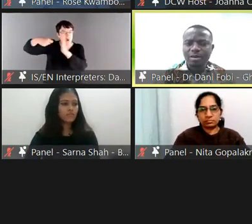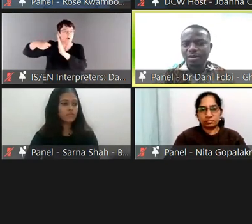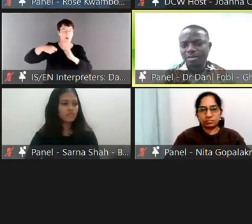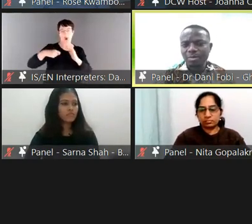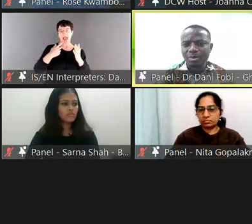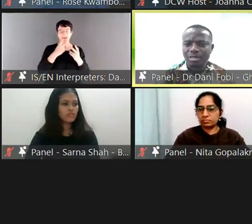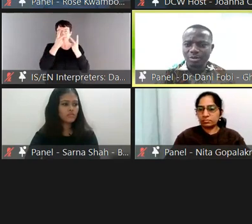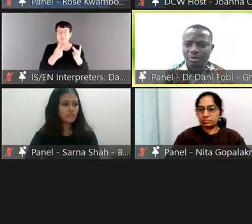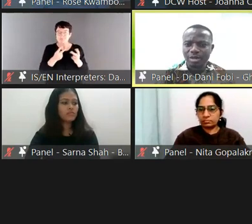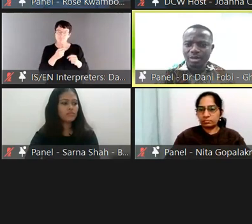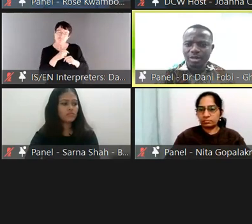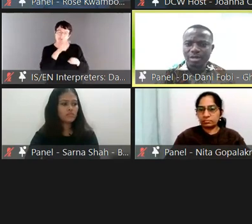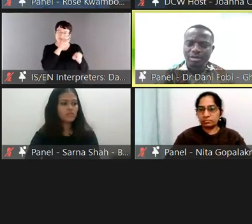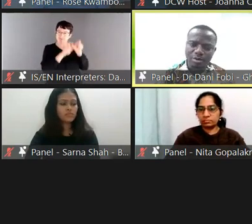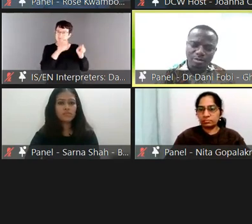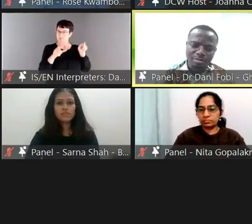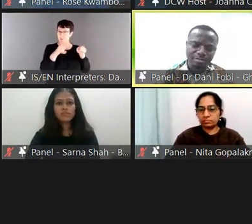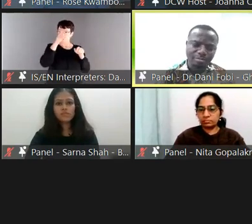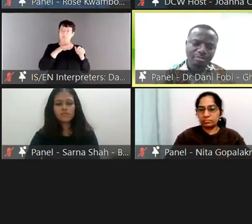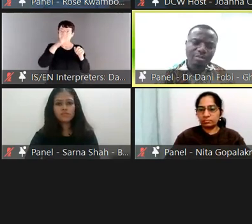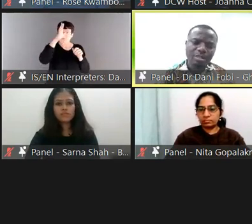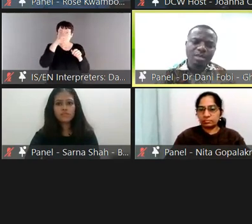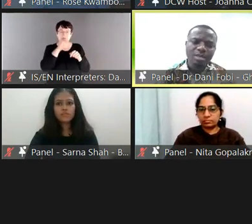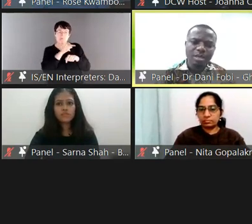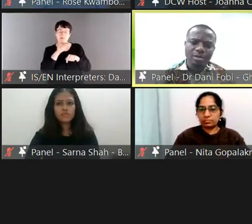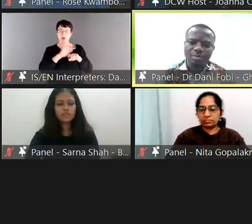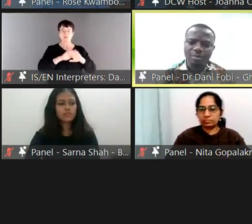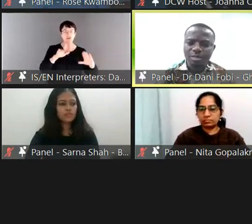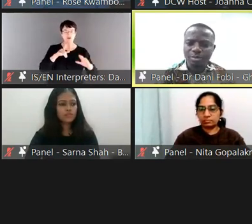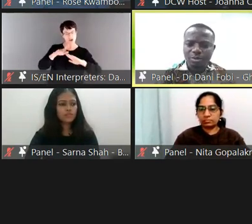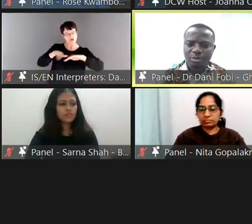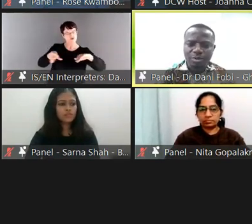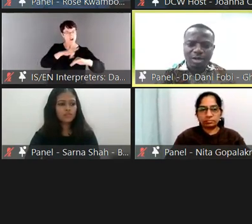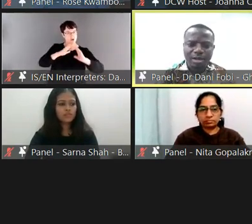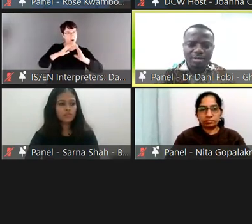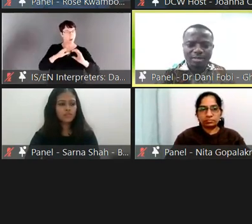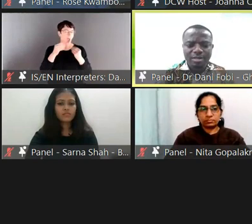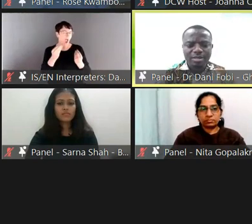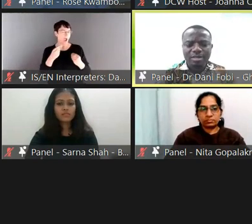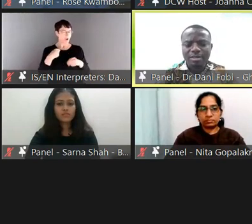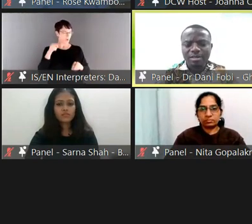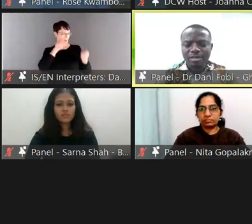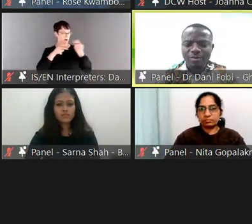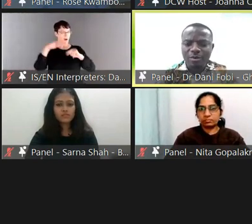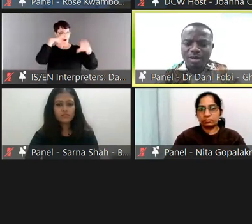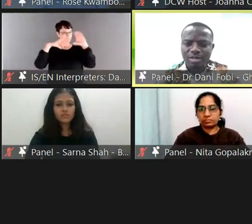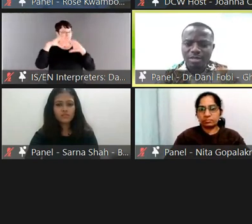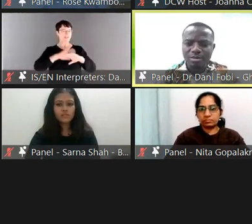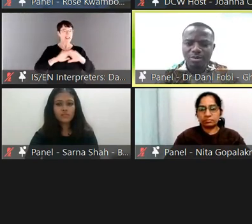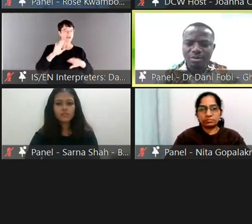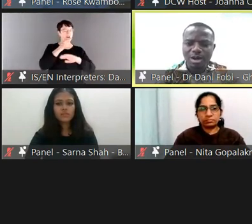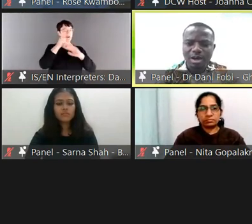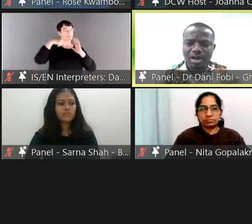examine how they support the children in their home. Then on the project, we also had deaf